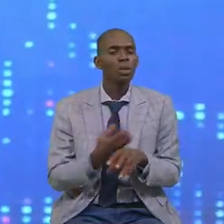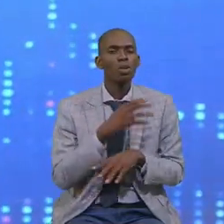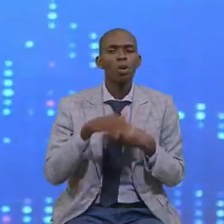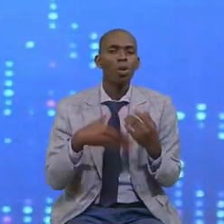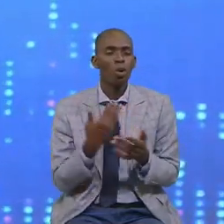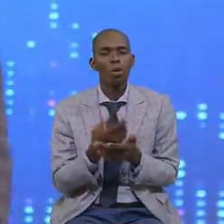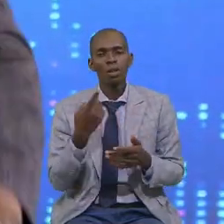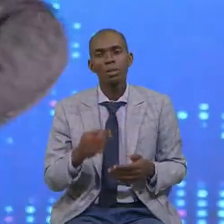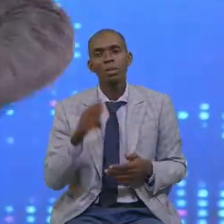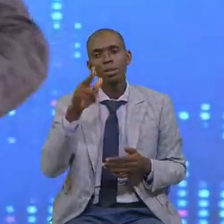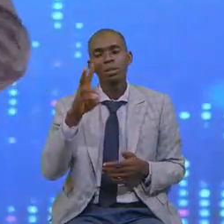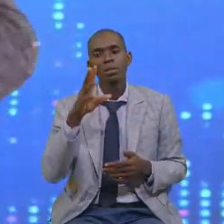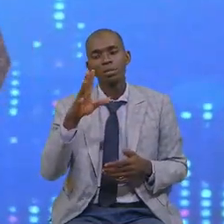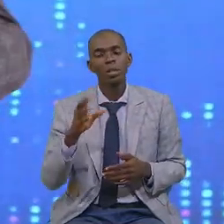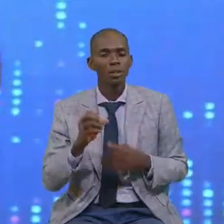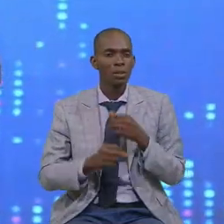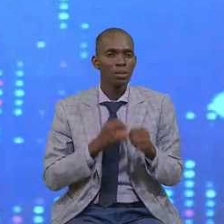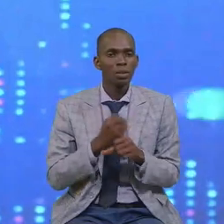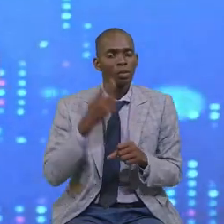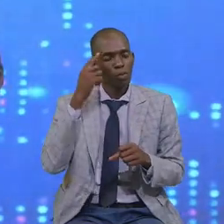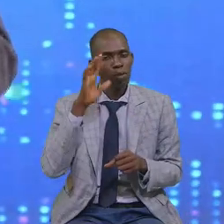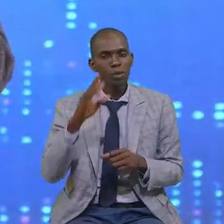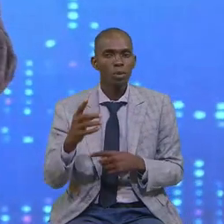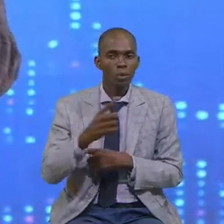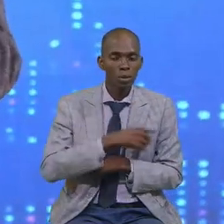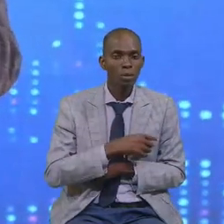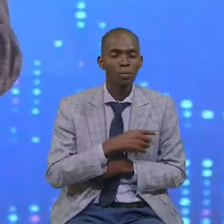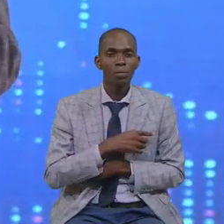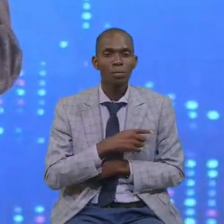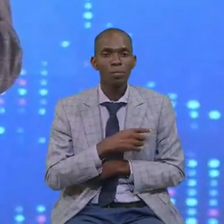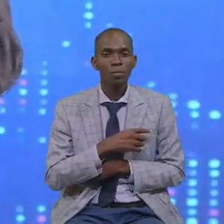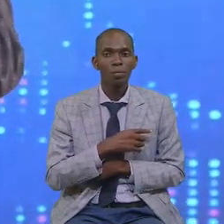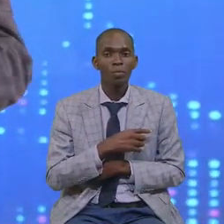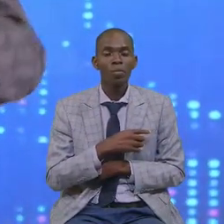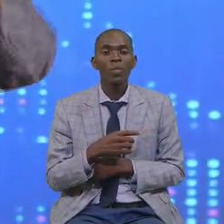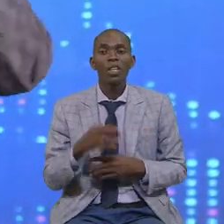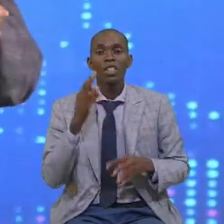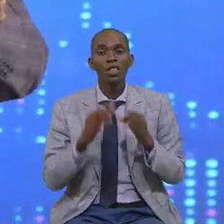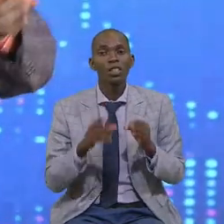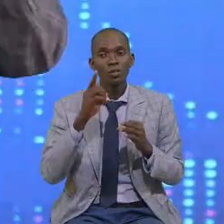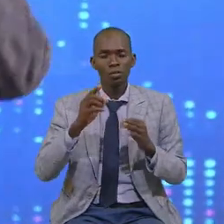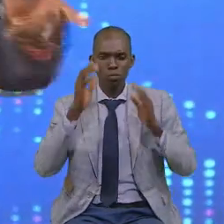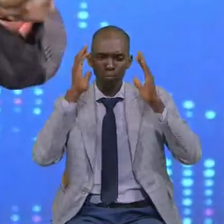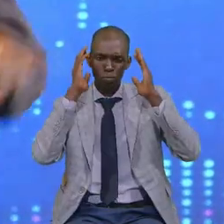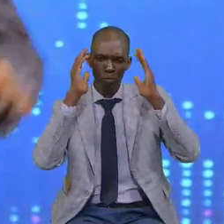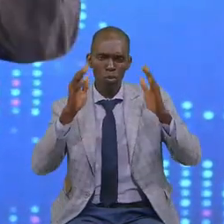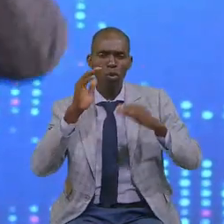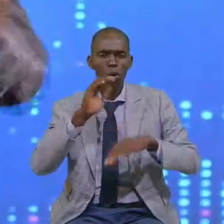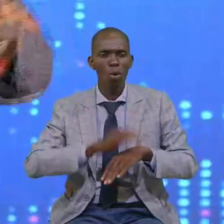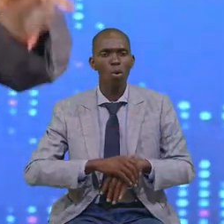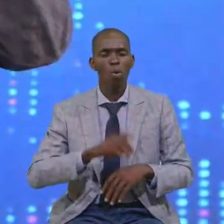Sundays and for the holidays, it remains 300. If you concentrated on one